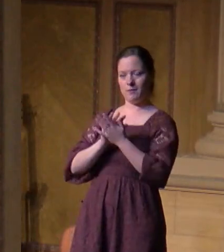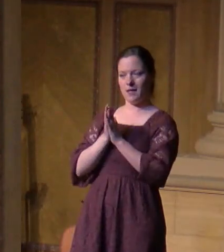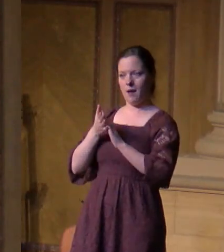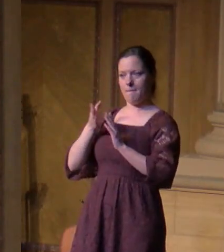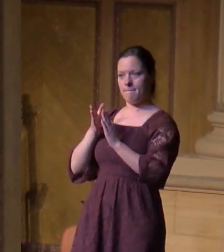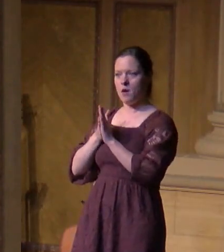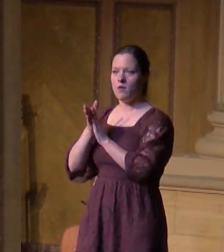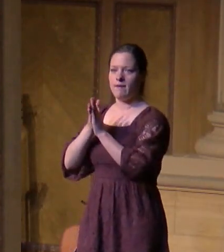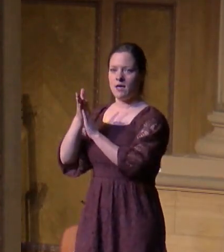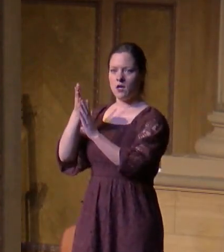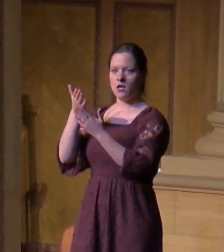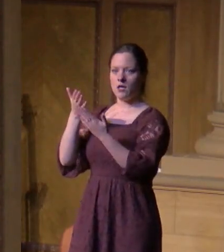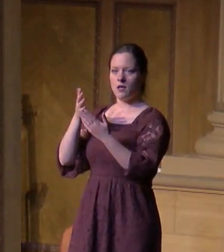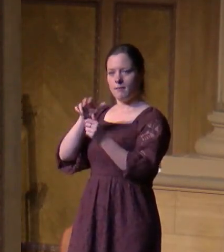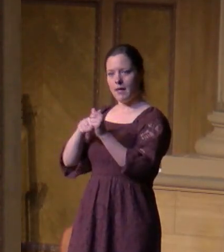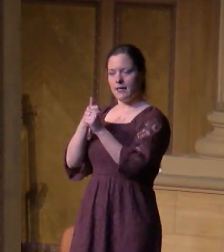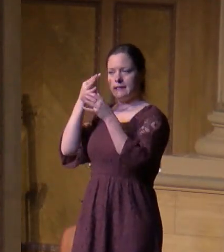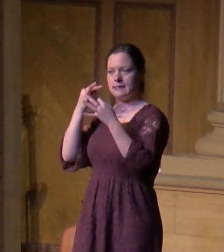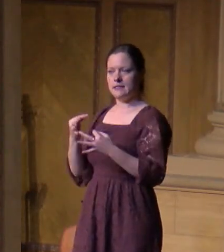decisions